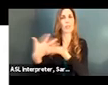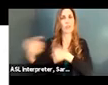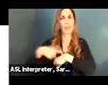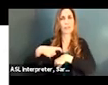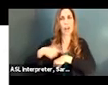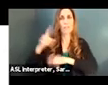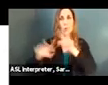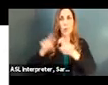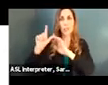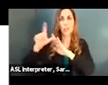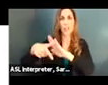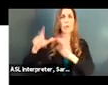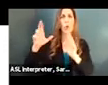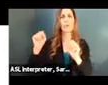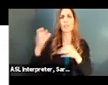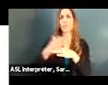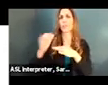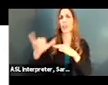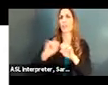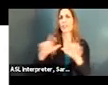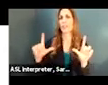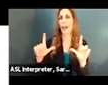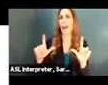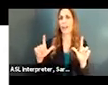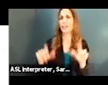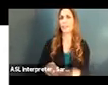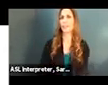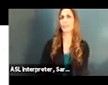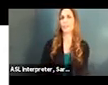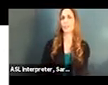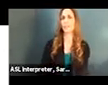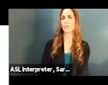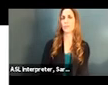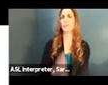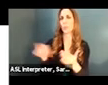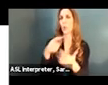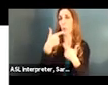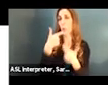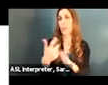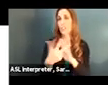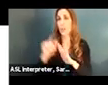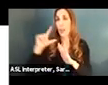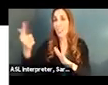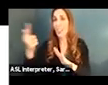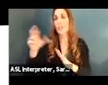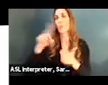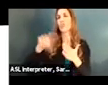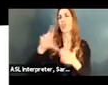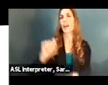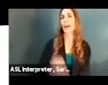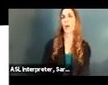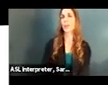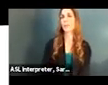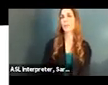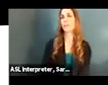hopefully I should be able to share these slides. And so you can all watch this video or you can check it out. But these